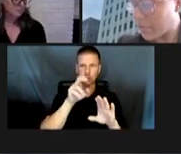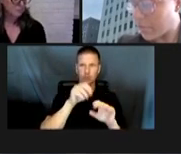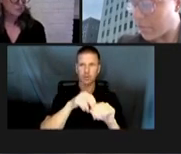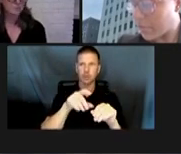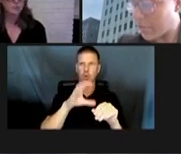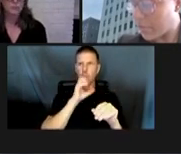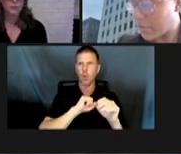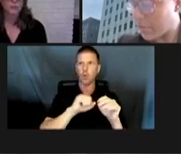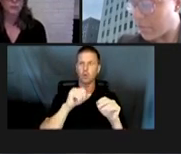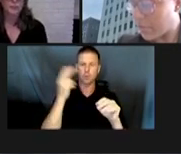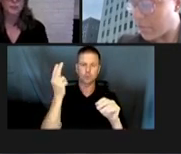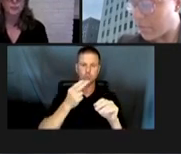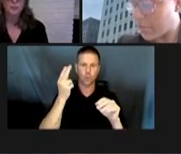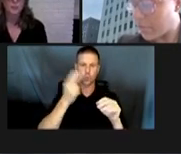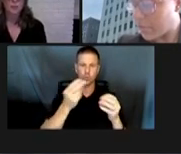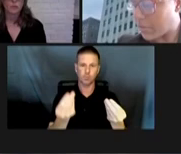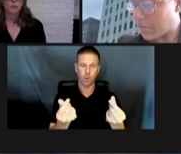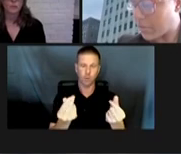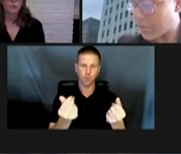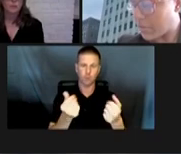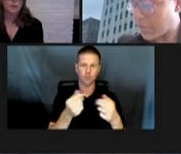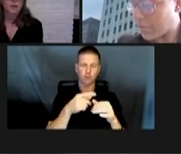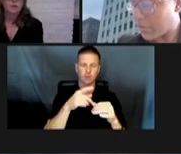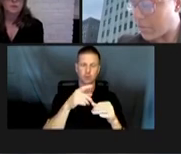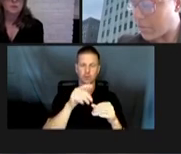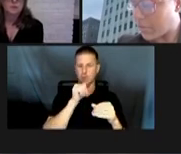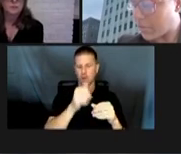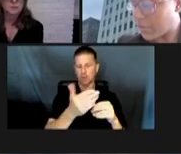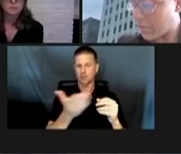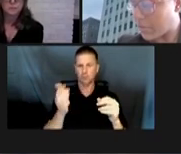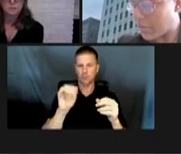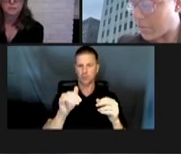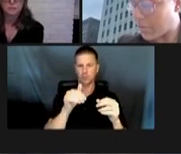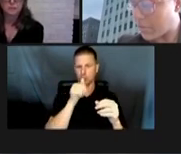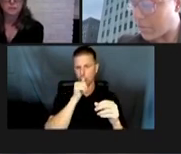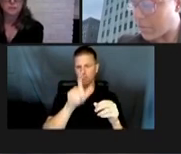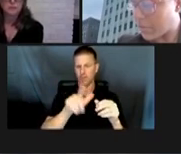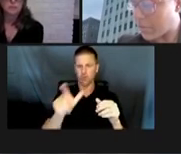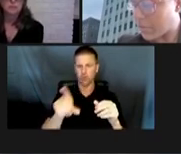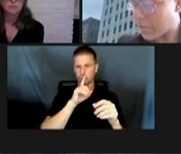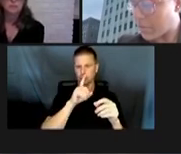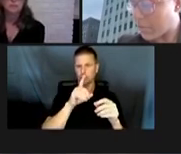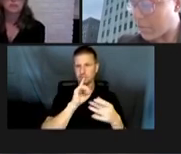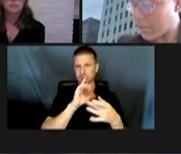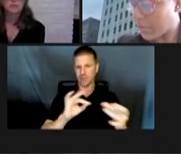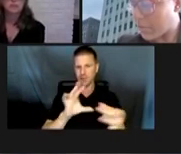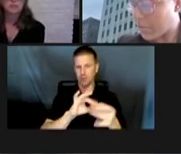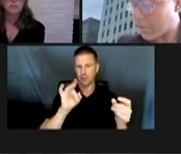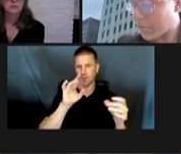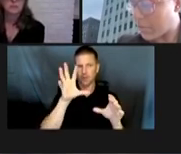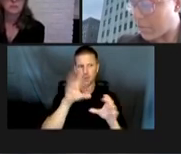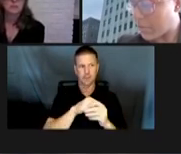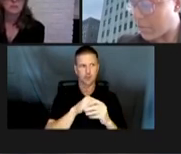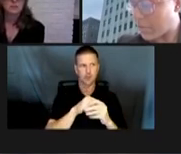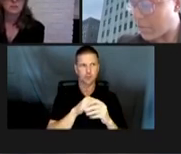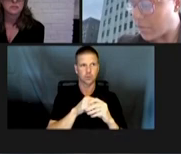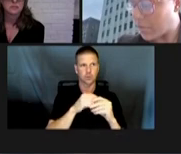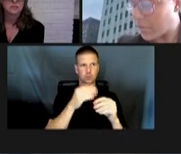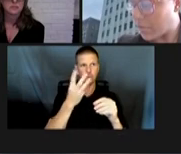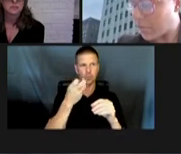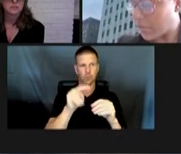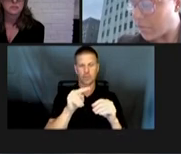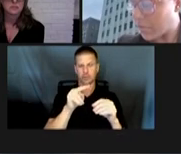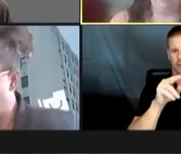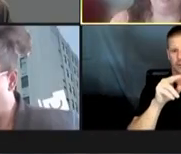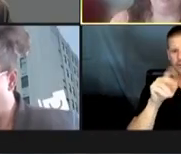older historic property is not something that our private landlords should be saying and engaging on when a tenant